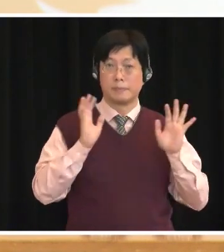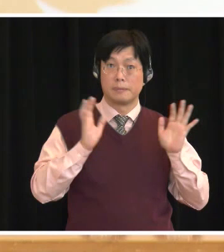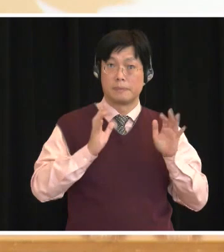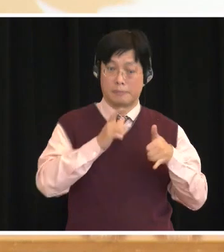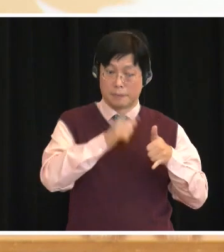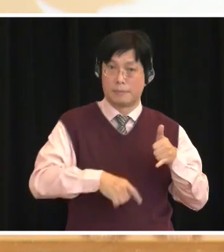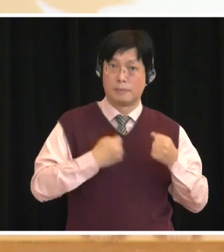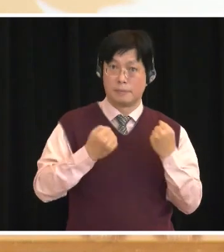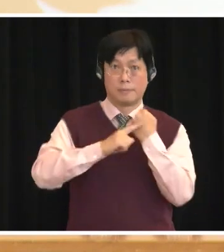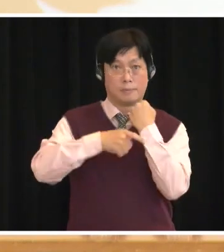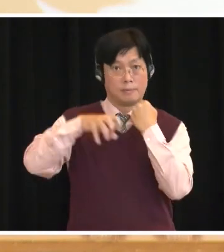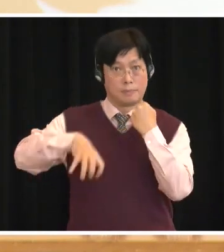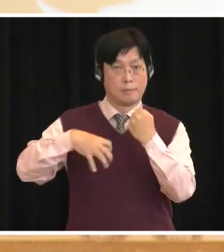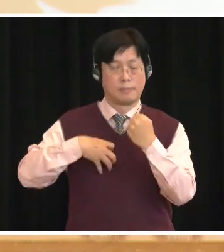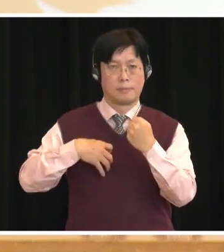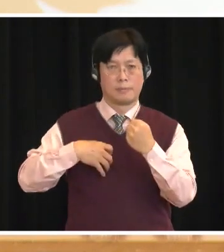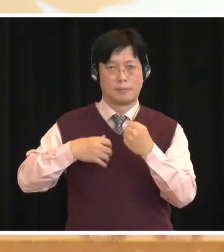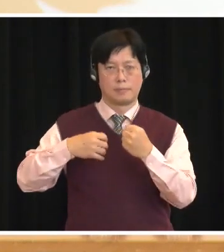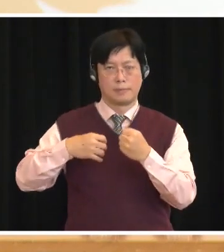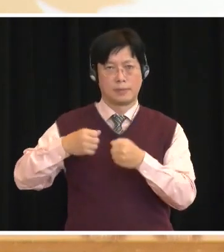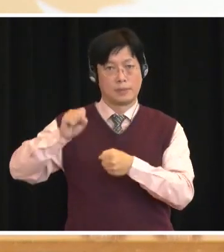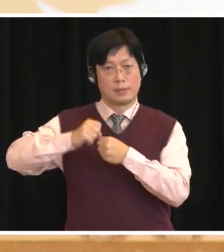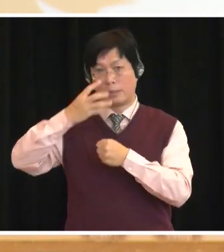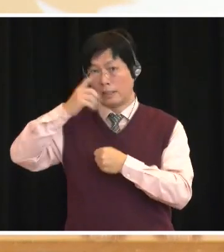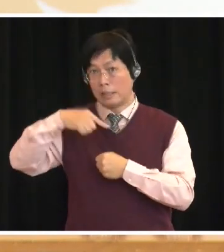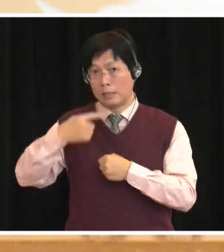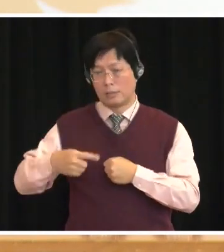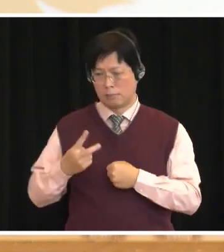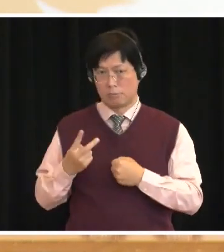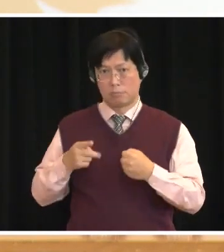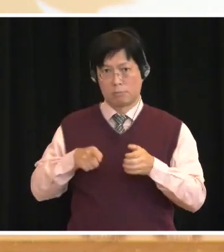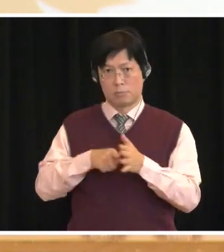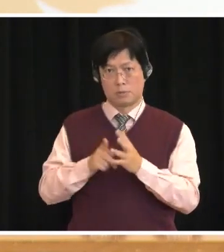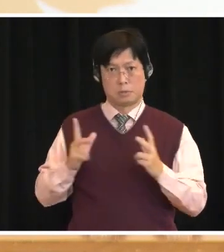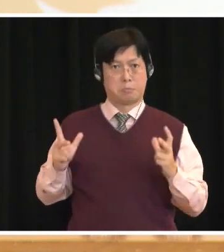there perhaps, let's say, an age limit